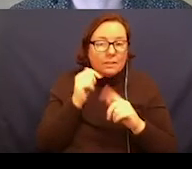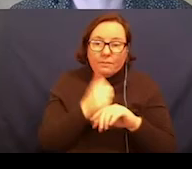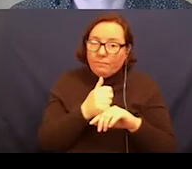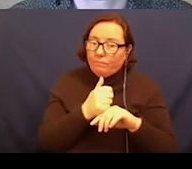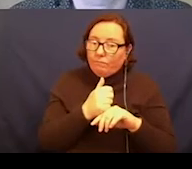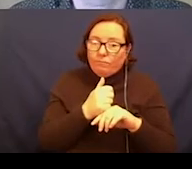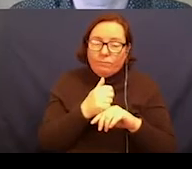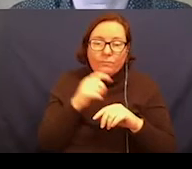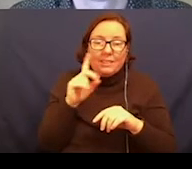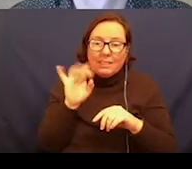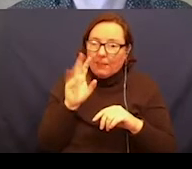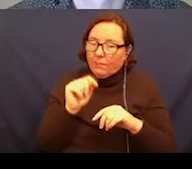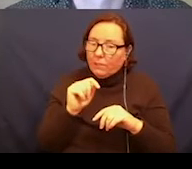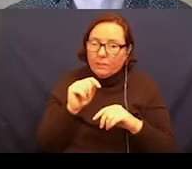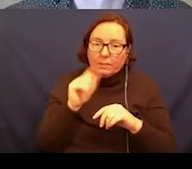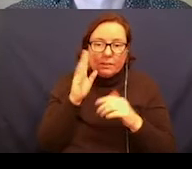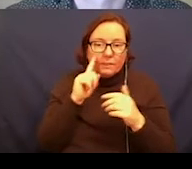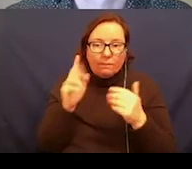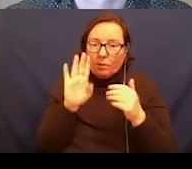for customers in Boston.